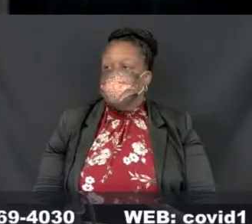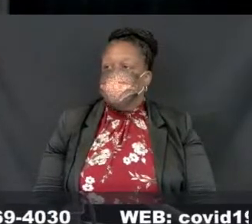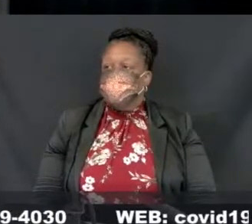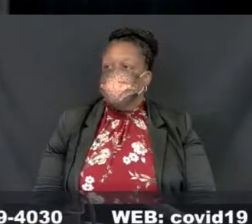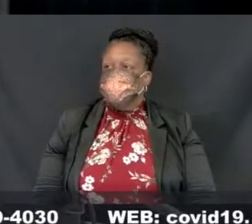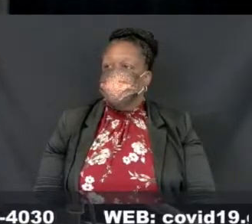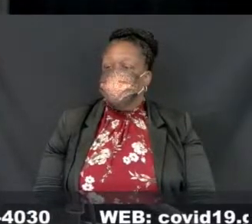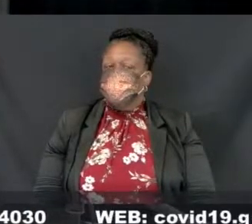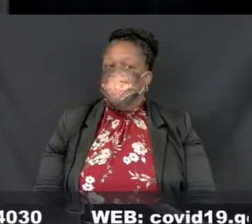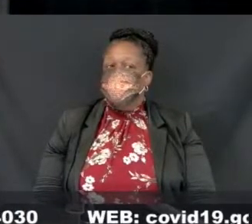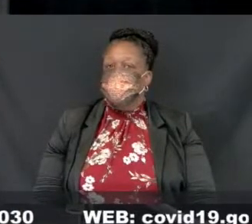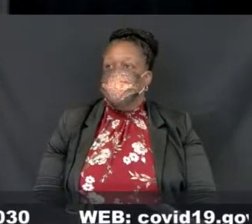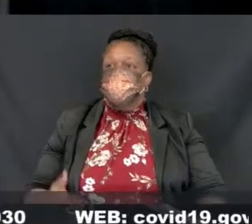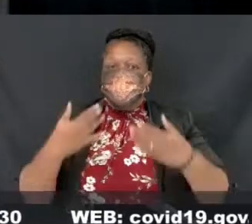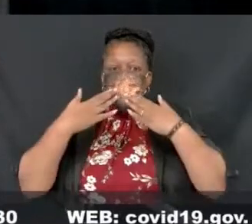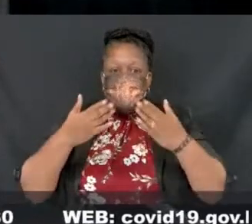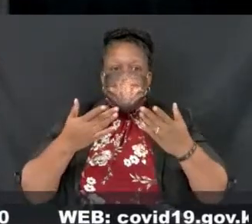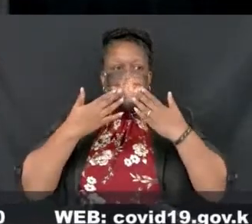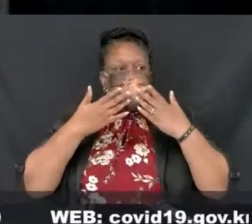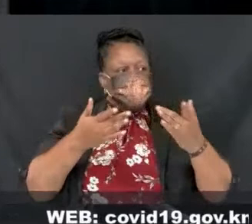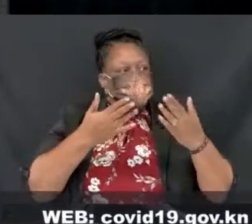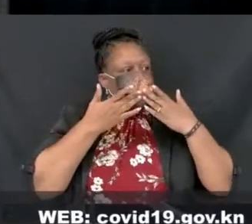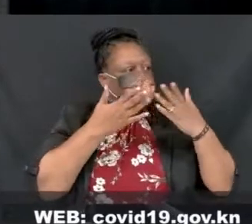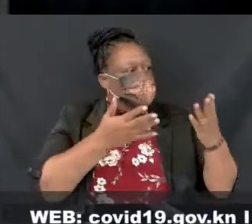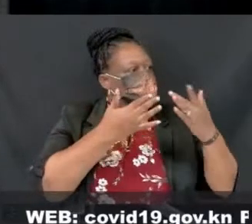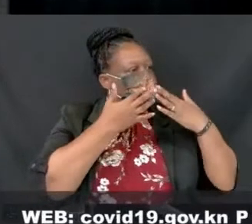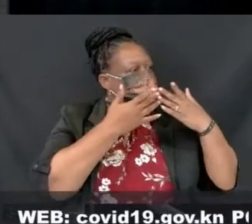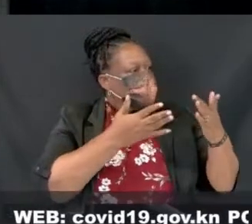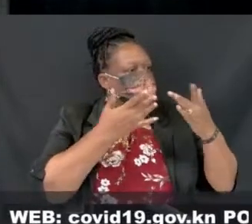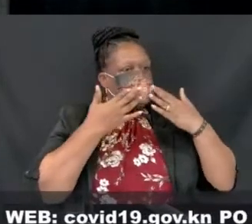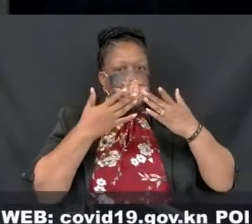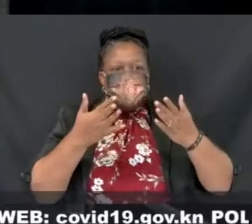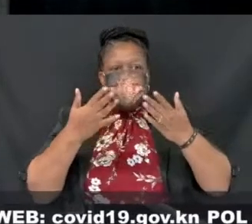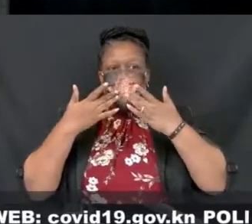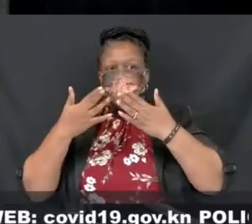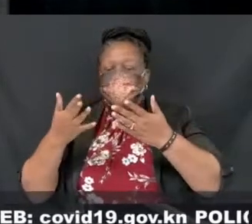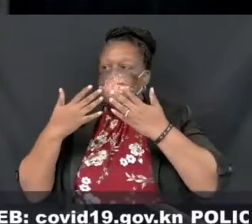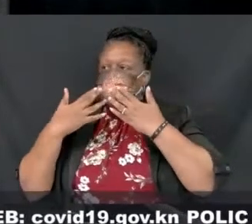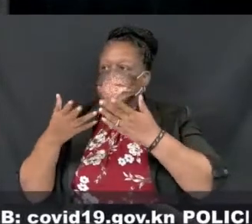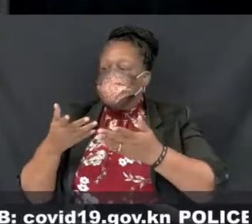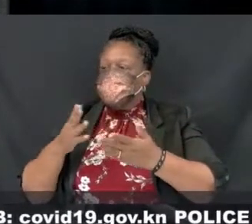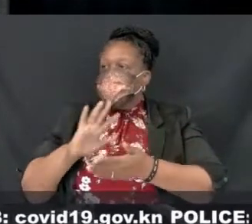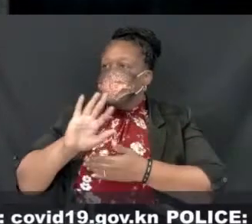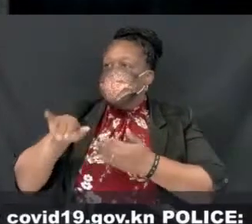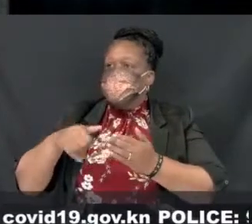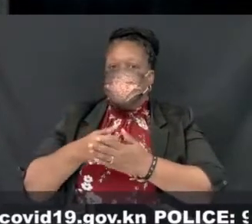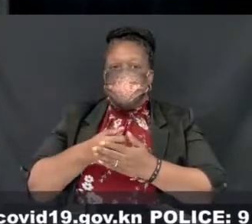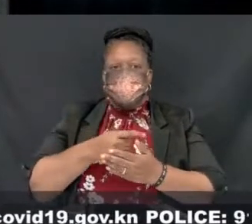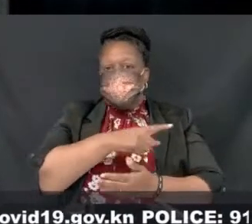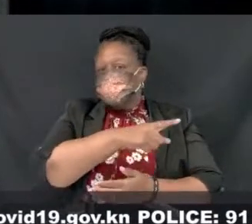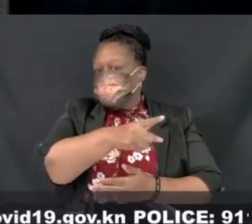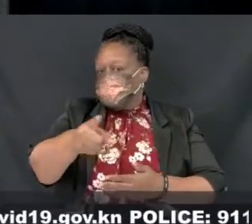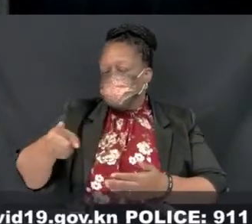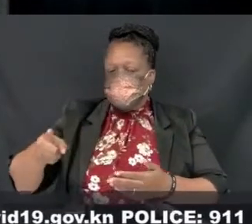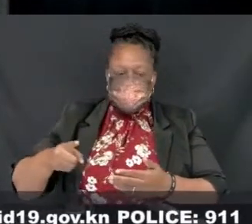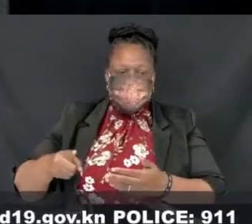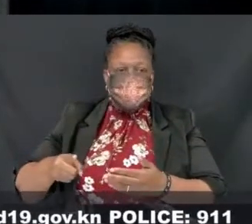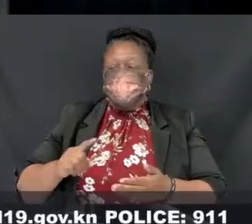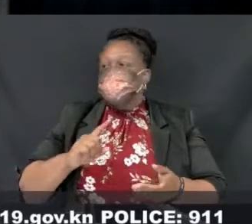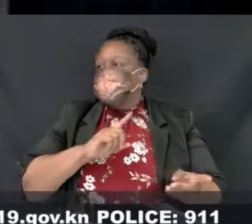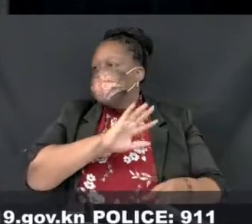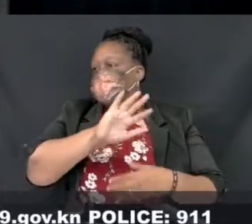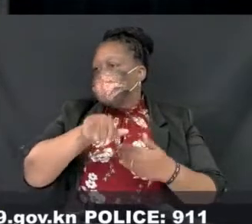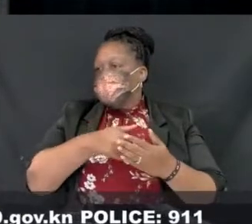Williams, thanks to you, thanks to everybody, thank you, the general public, for all that you have done to make our response